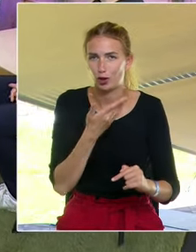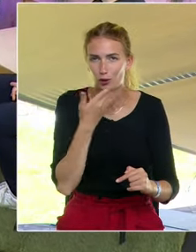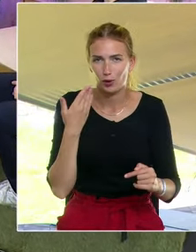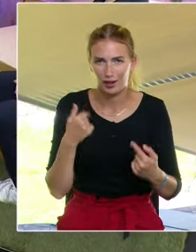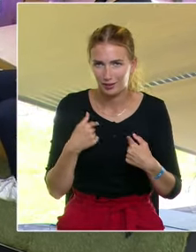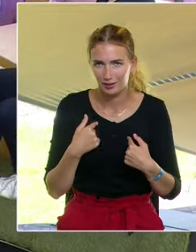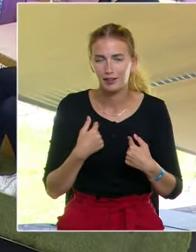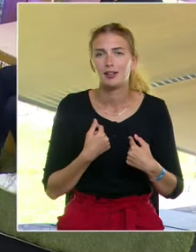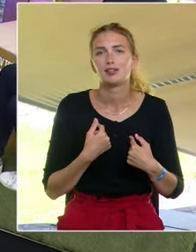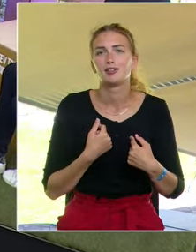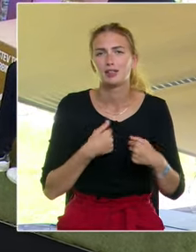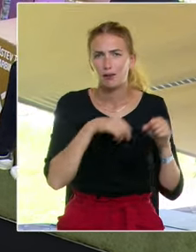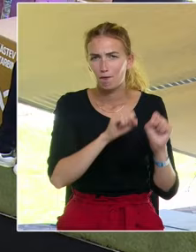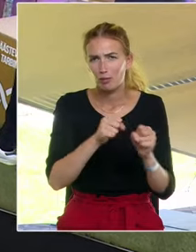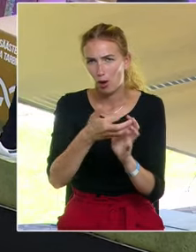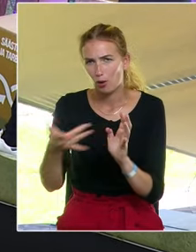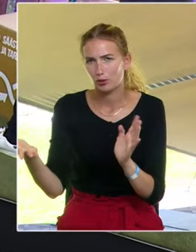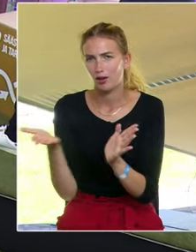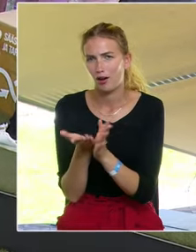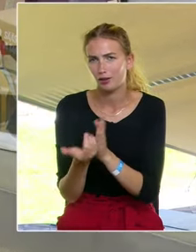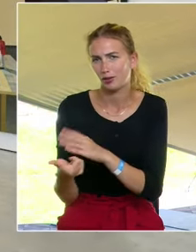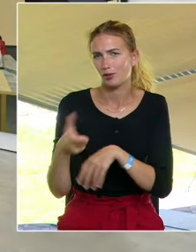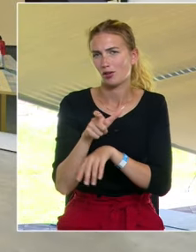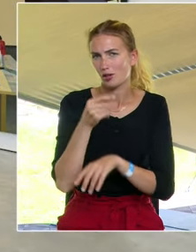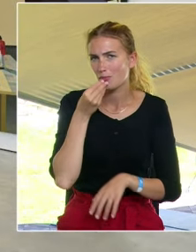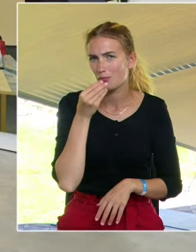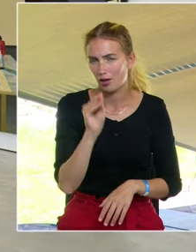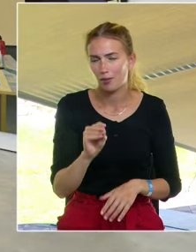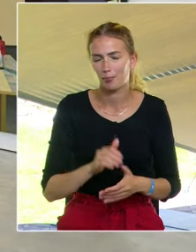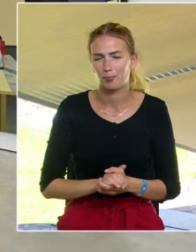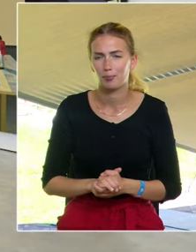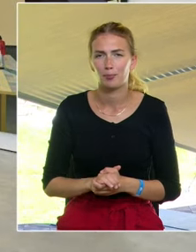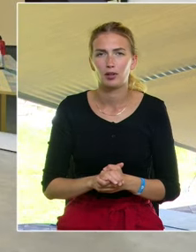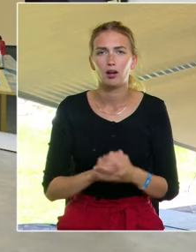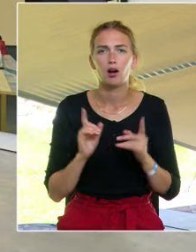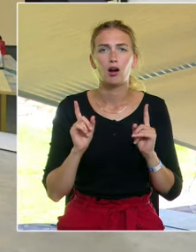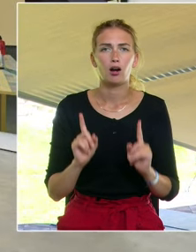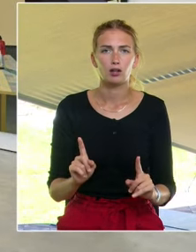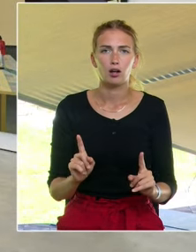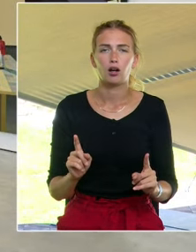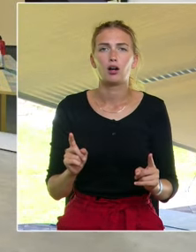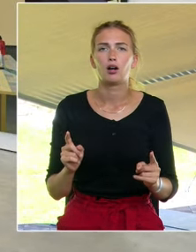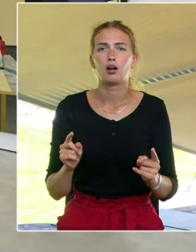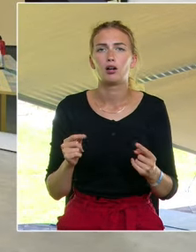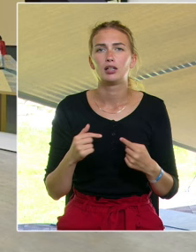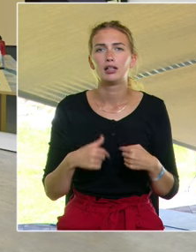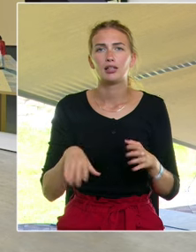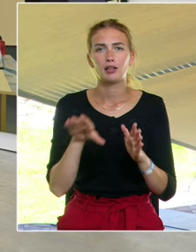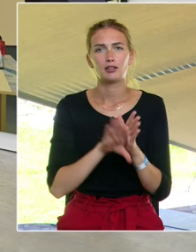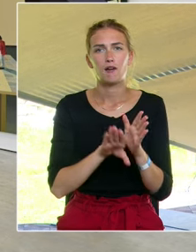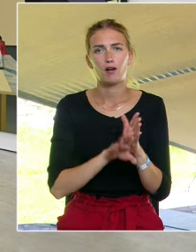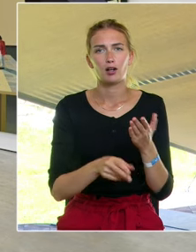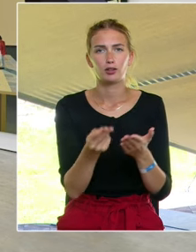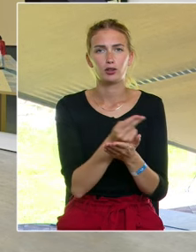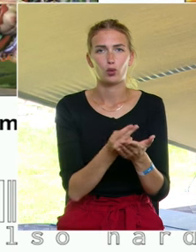so it's sometimes you fall between the chairs. Actually, you fall between the chairs quite often. But actually, that classical art house theatre would